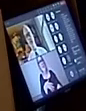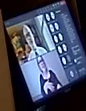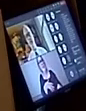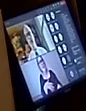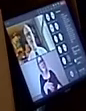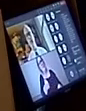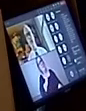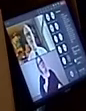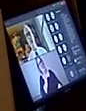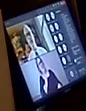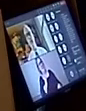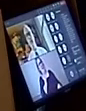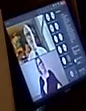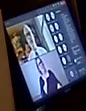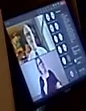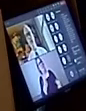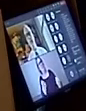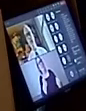would have seen it.